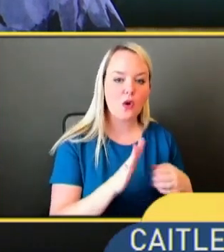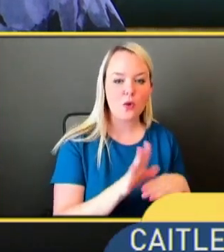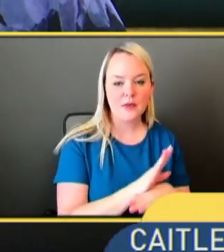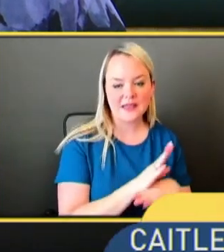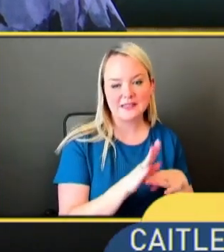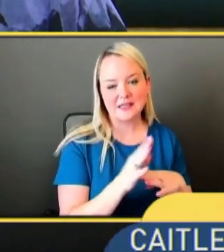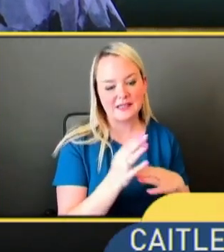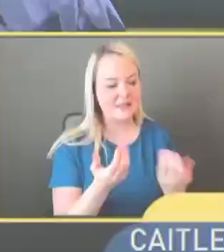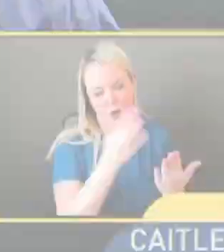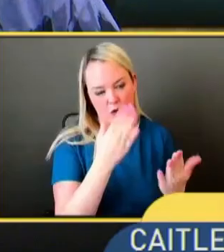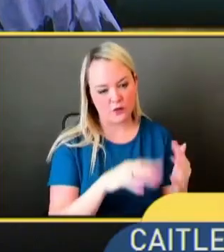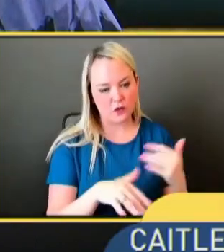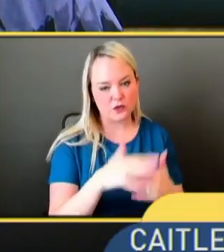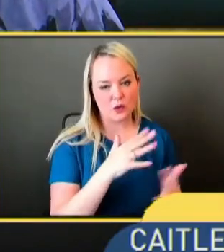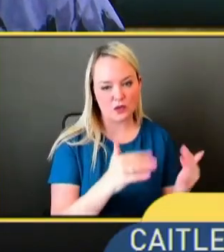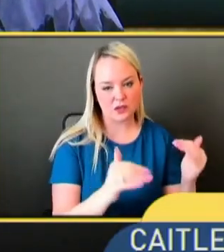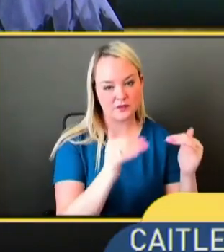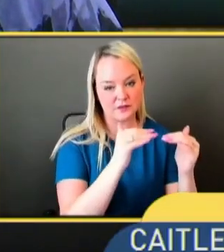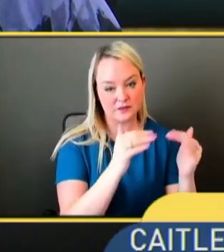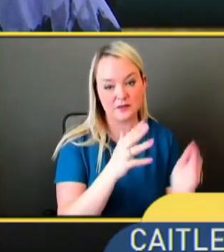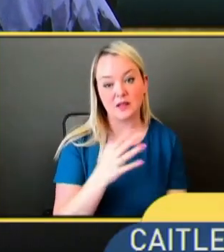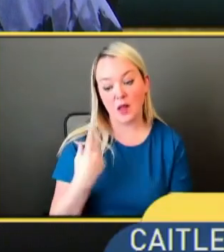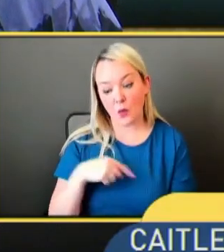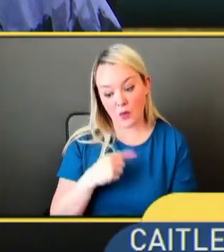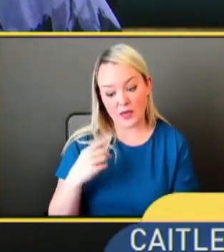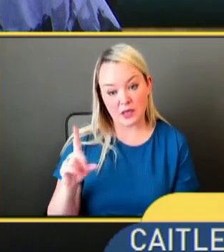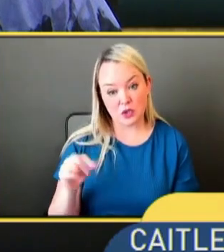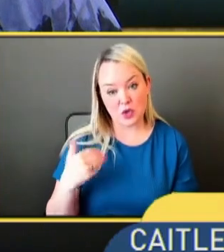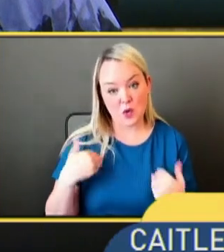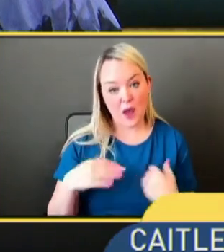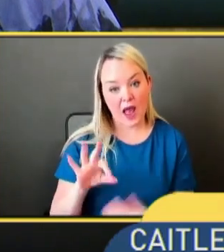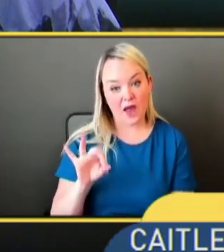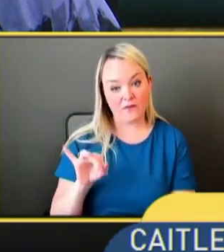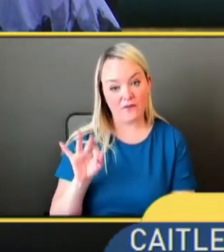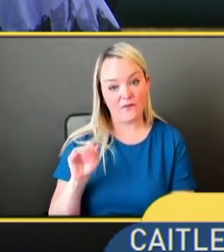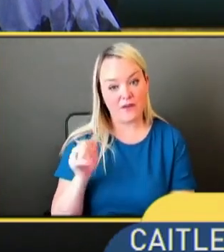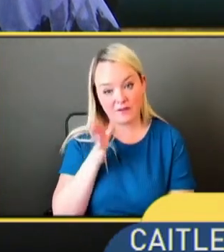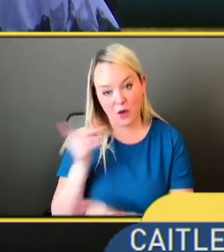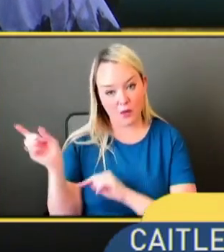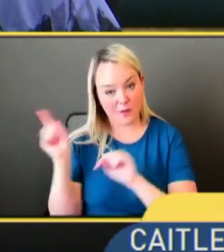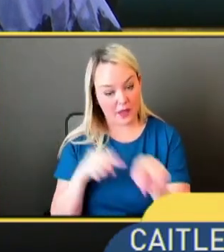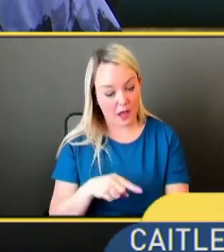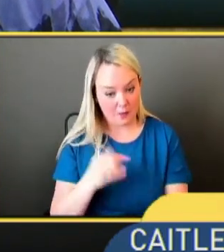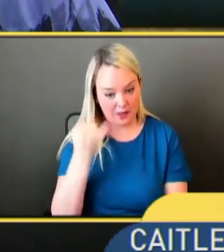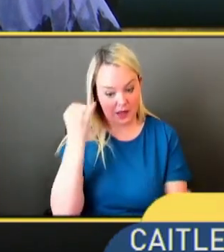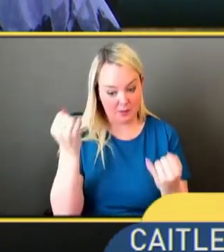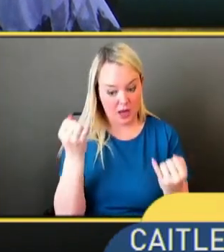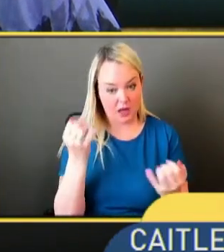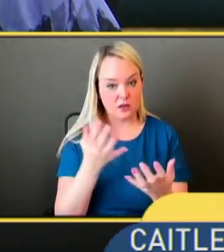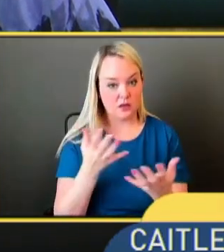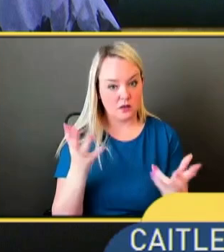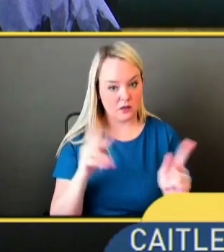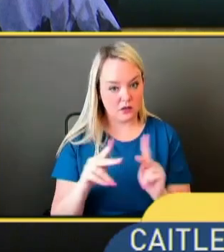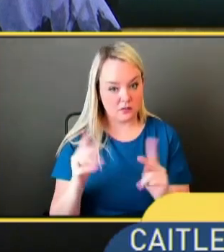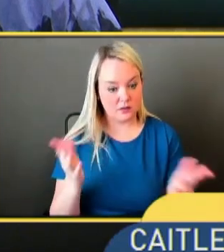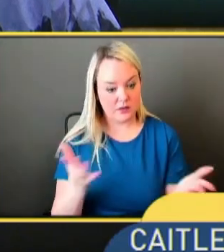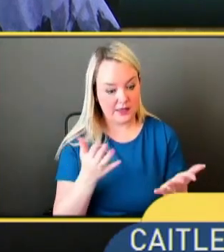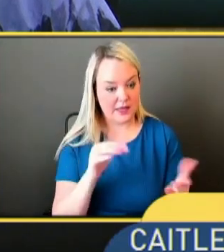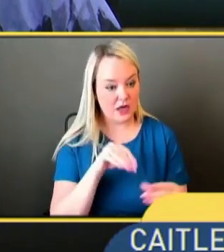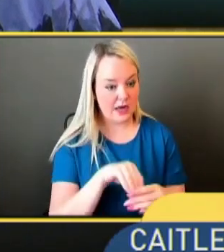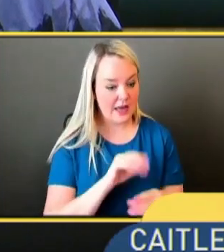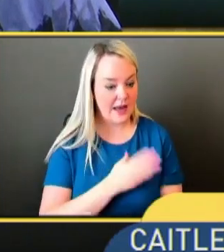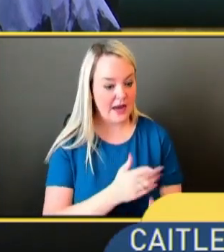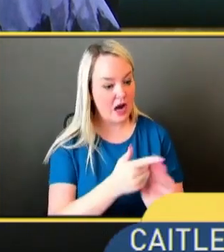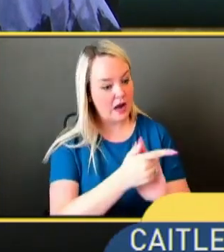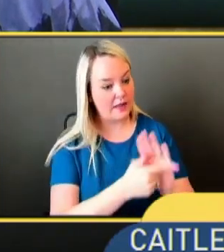approach to social equity as well. All of those folks here in town in our legal cannabis state wanting